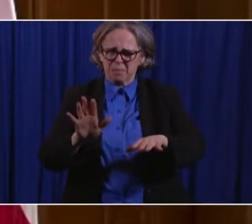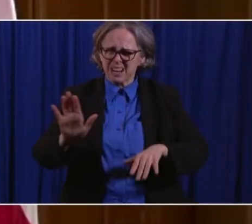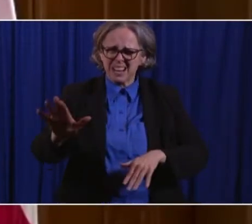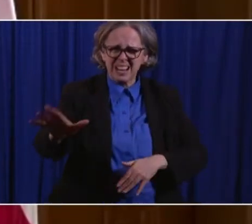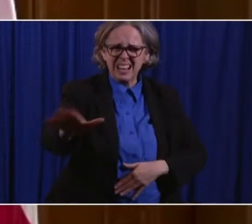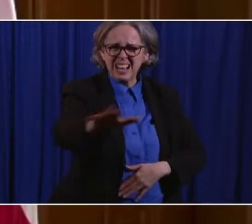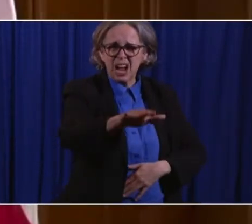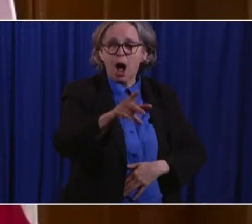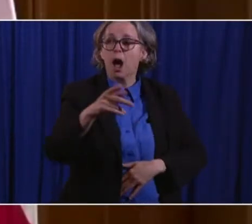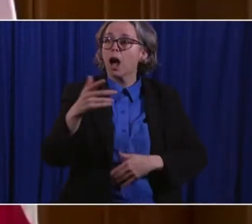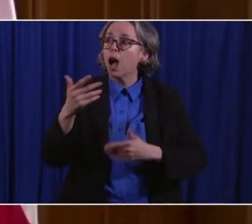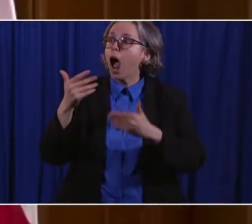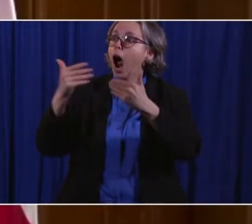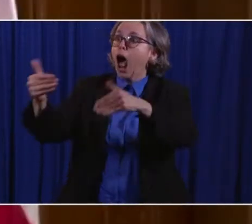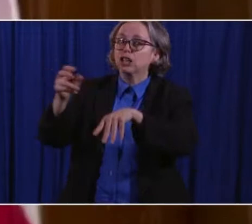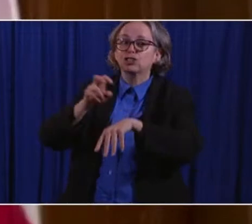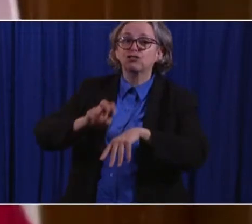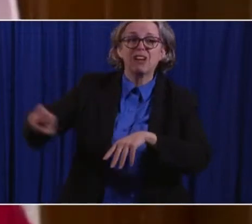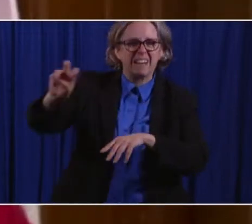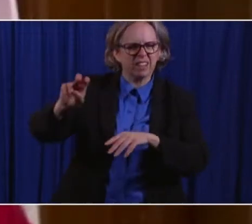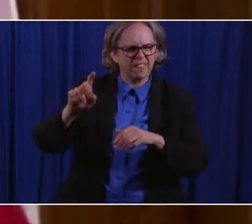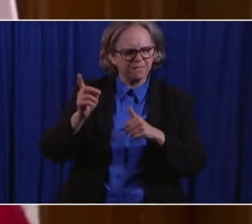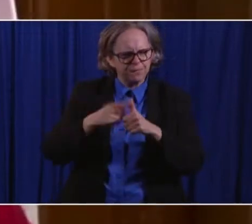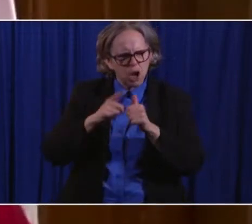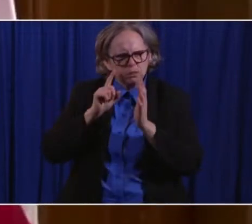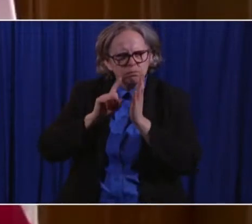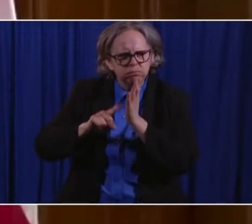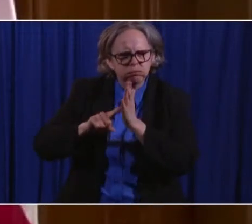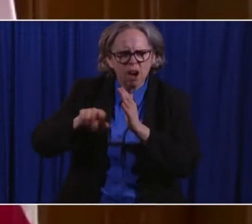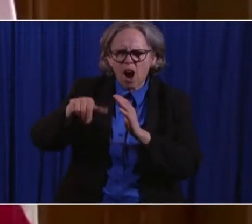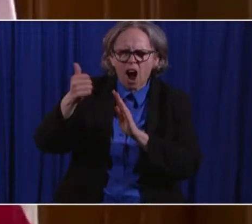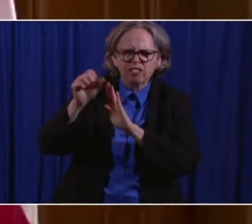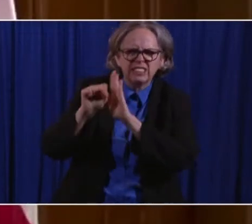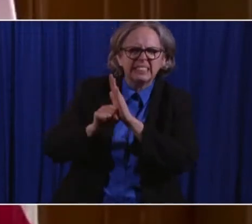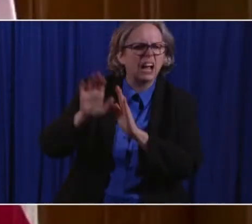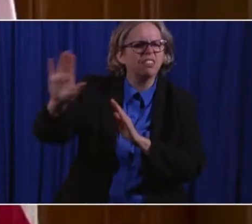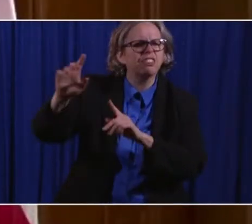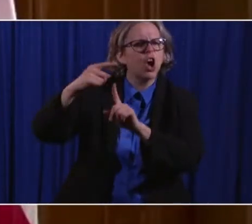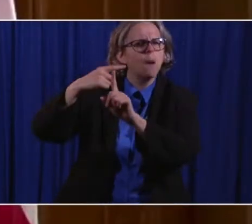what the data is from that place that they're going to. And what